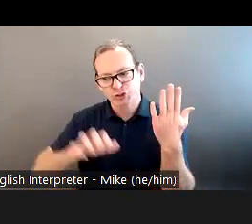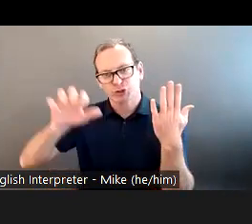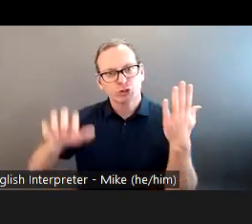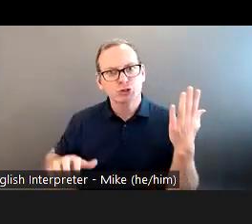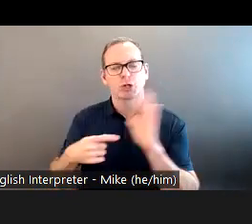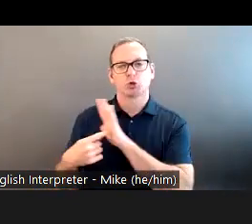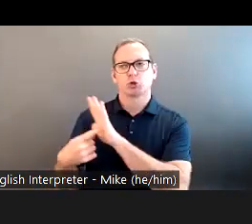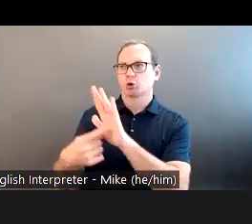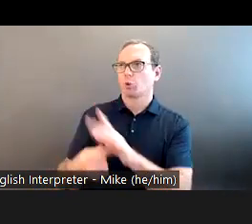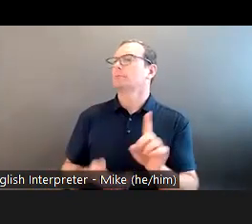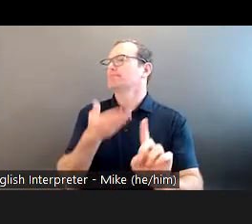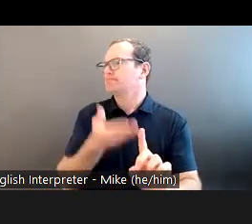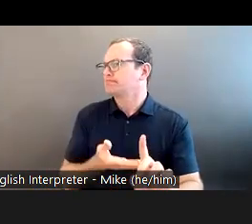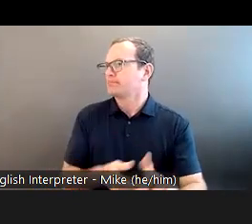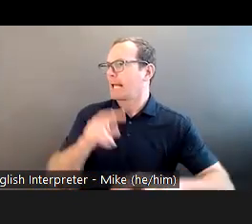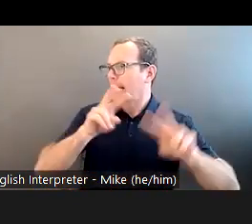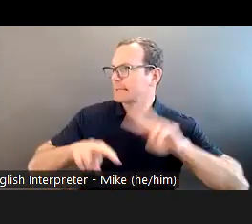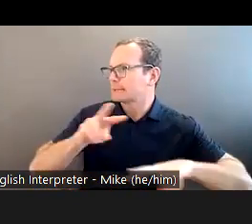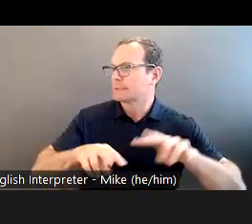capacity. Okay, go ahead.